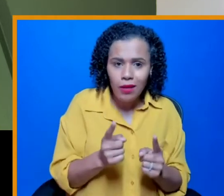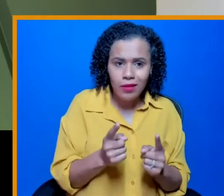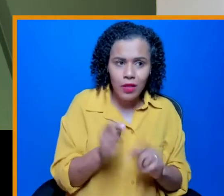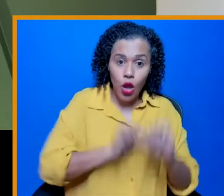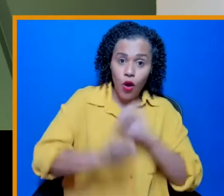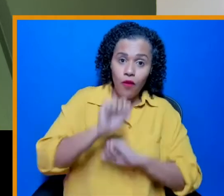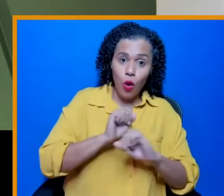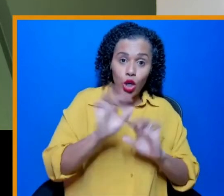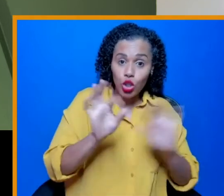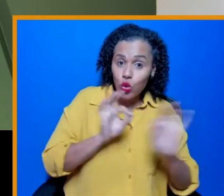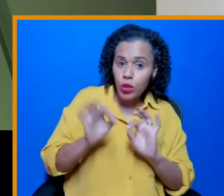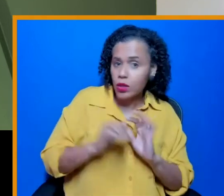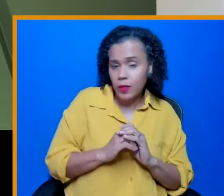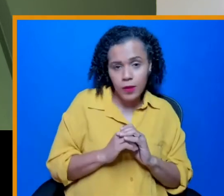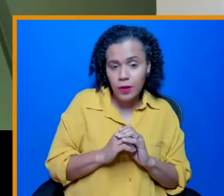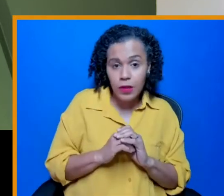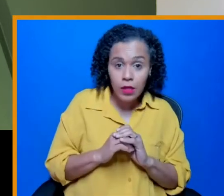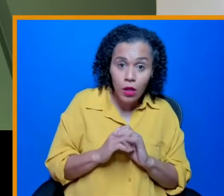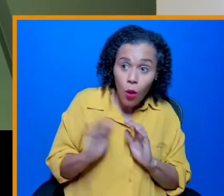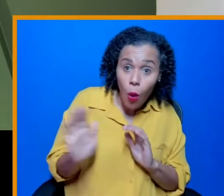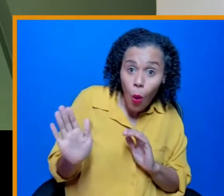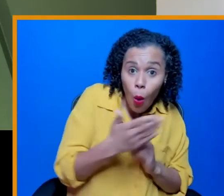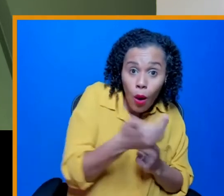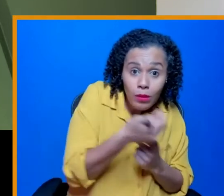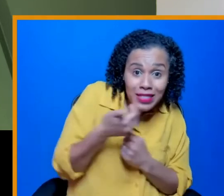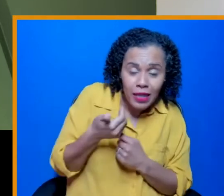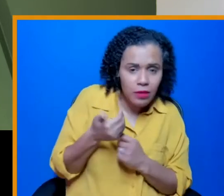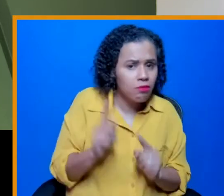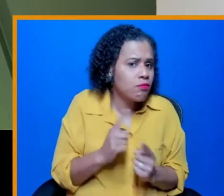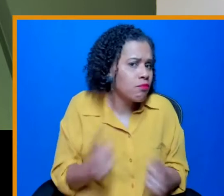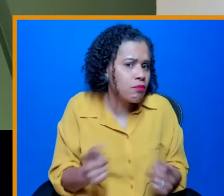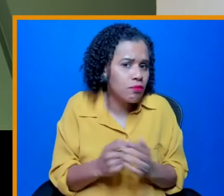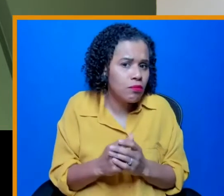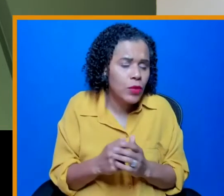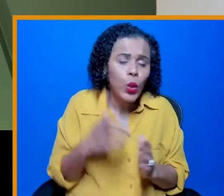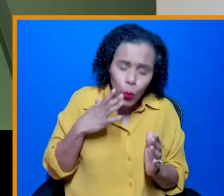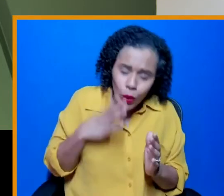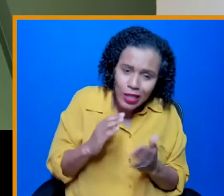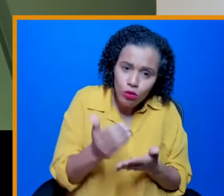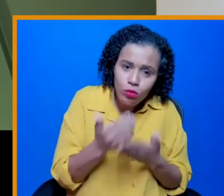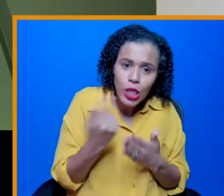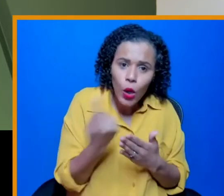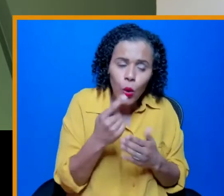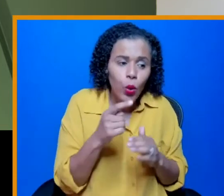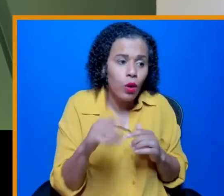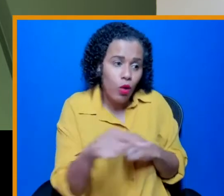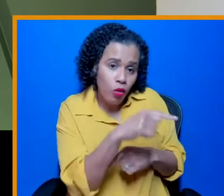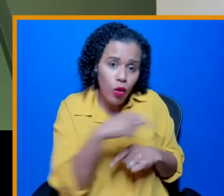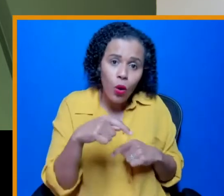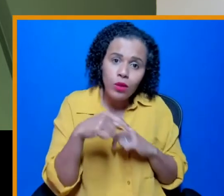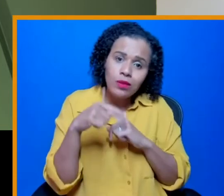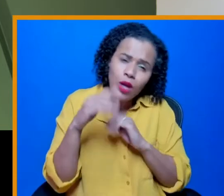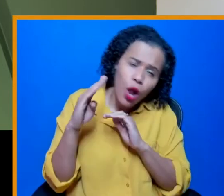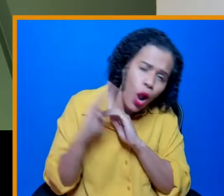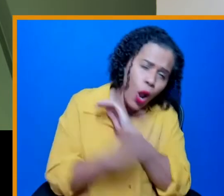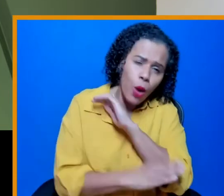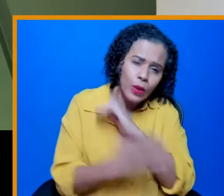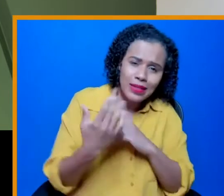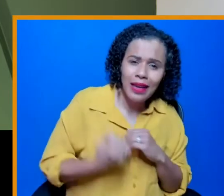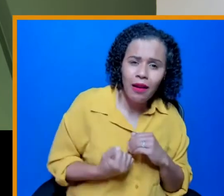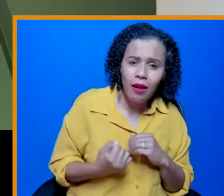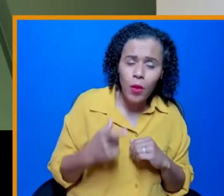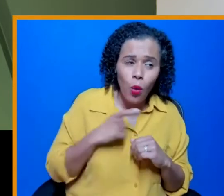We can't protect everyone from all the costs. We have to protect those on lowest incomes, particularly because universal credit has been squeezed so